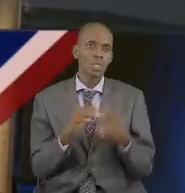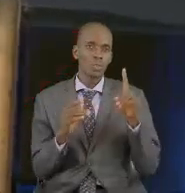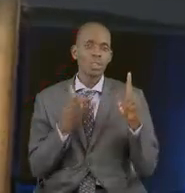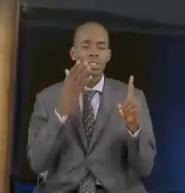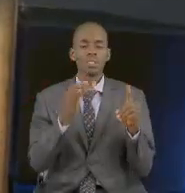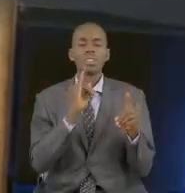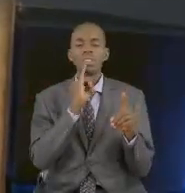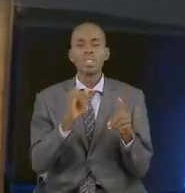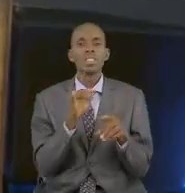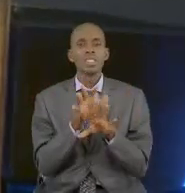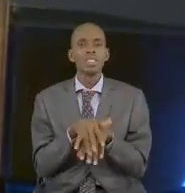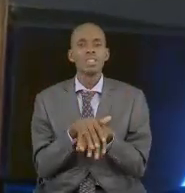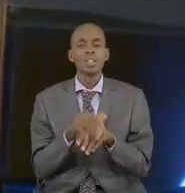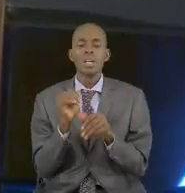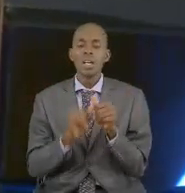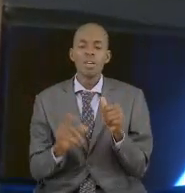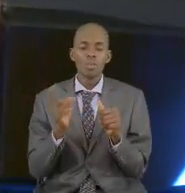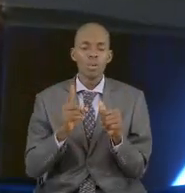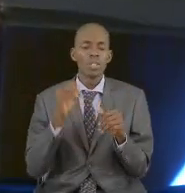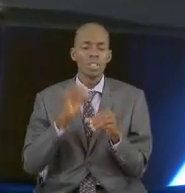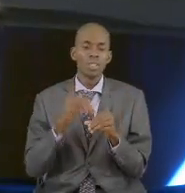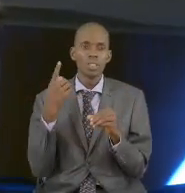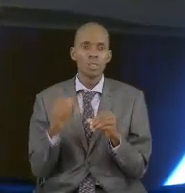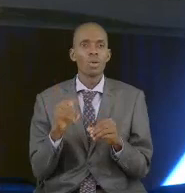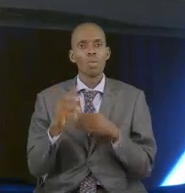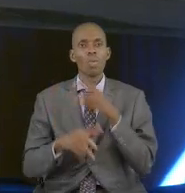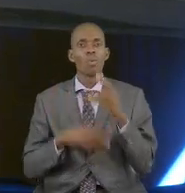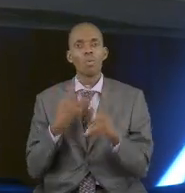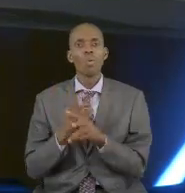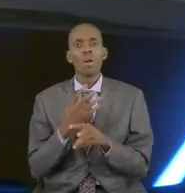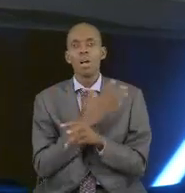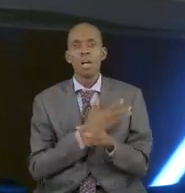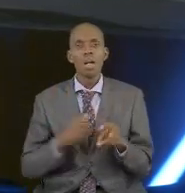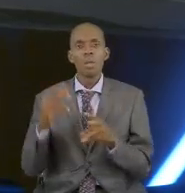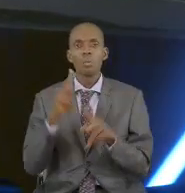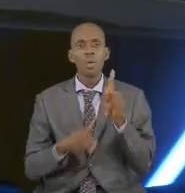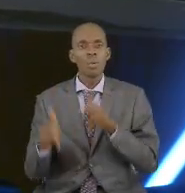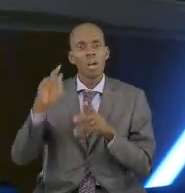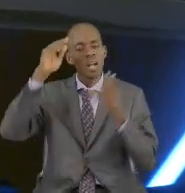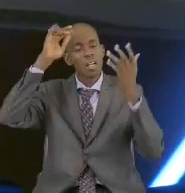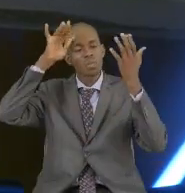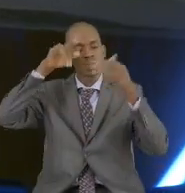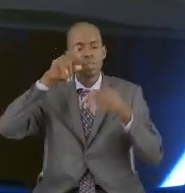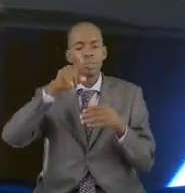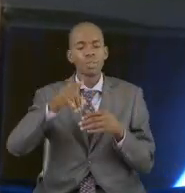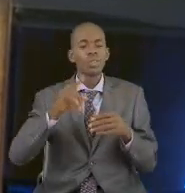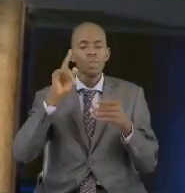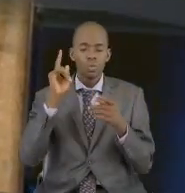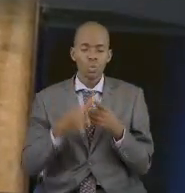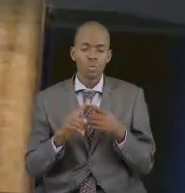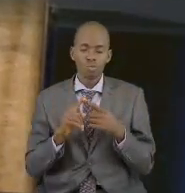deception all over in the world, and people expect you to